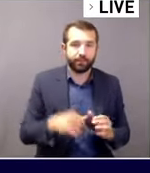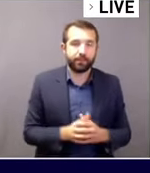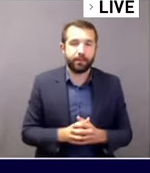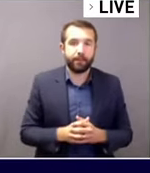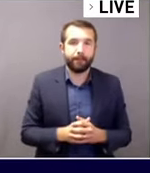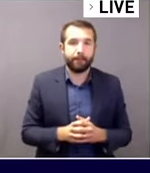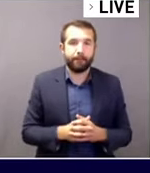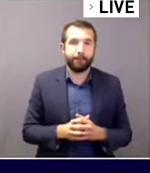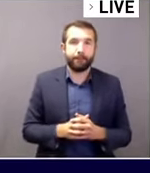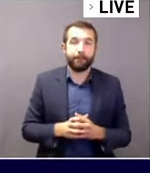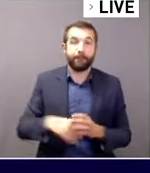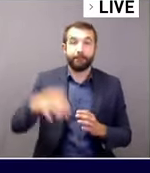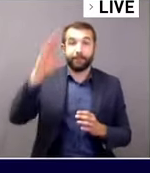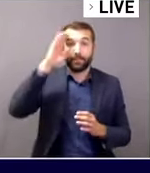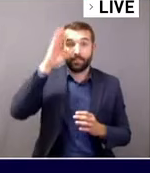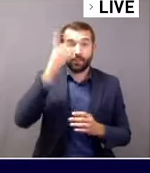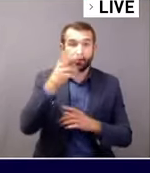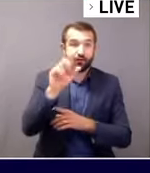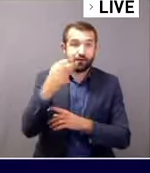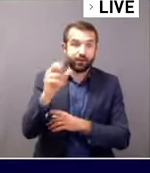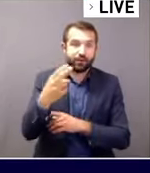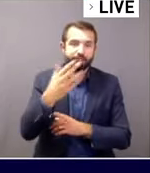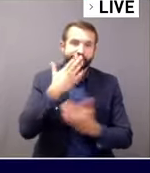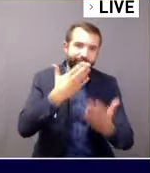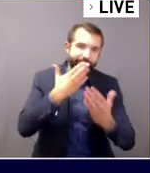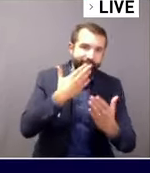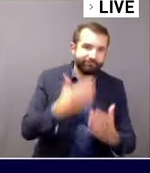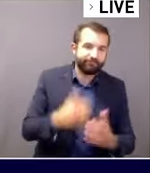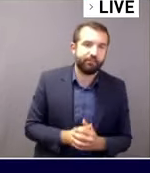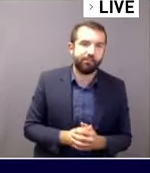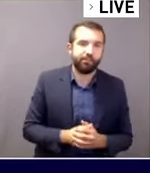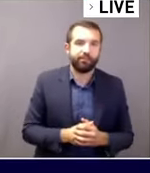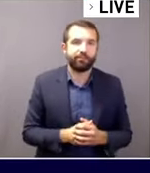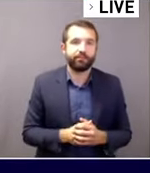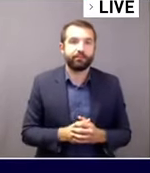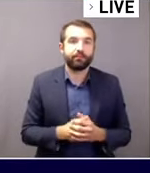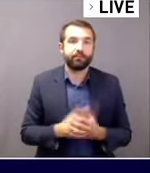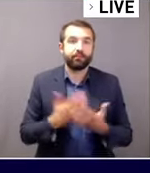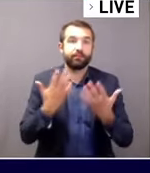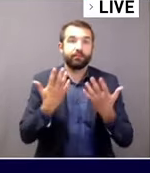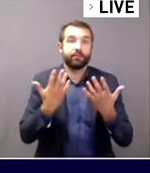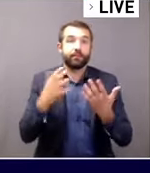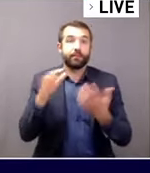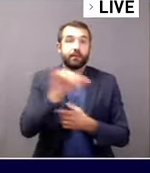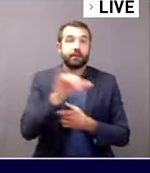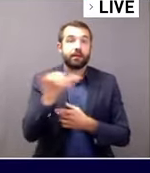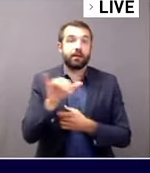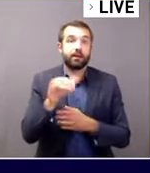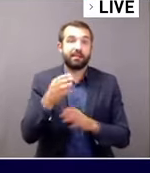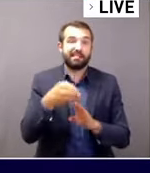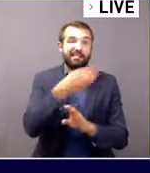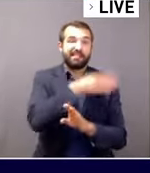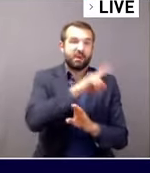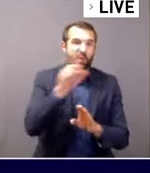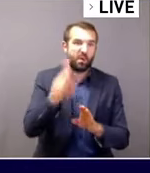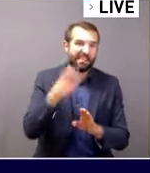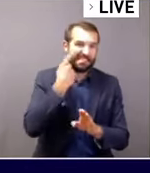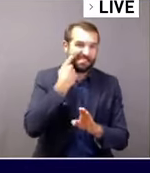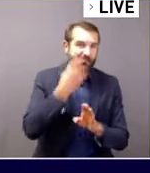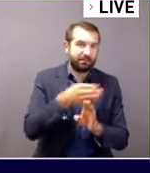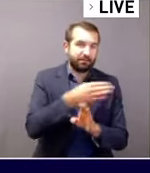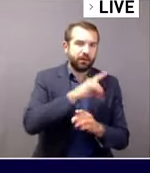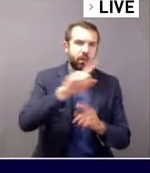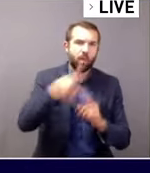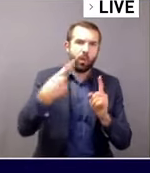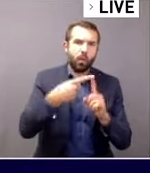Hi, Dr. Shah. Thank you so much for taking my question. So actually going along the lines of the previous question back to when or if